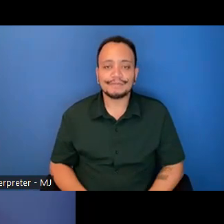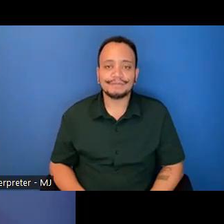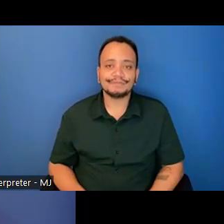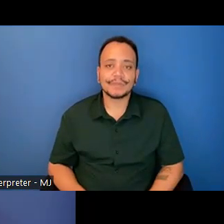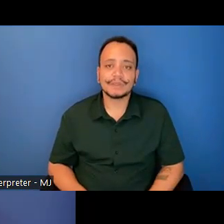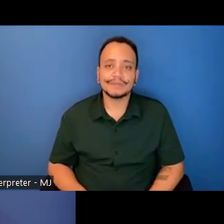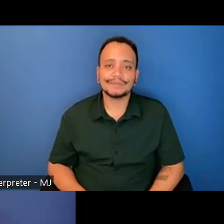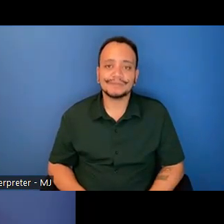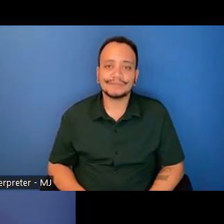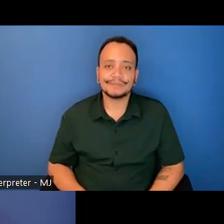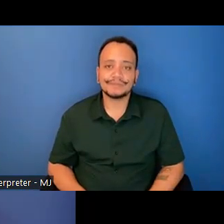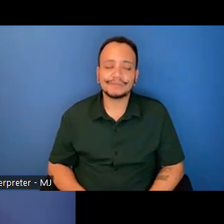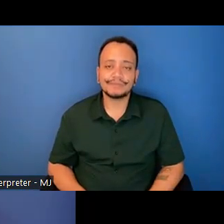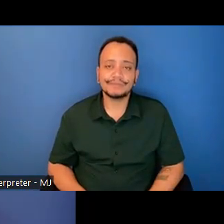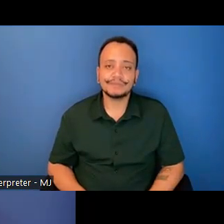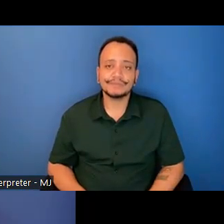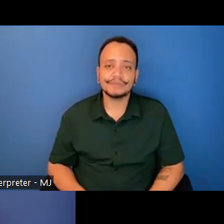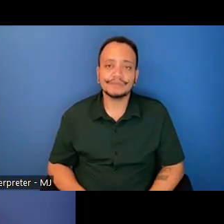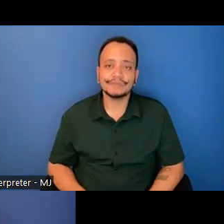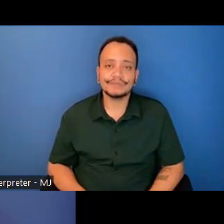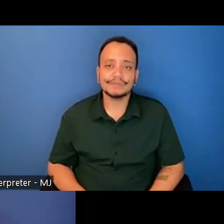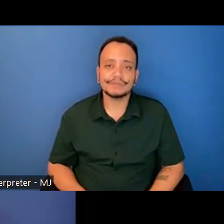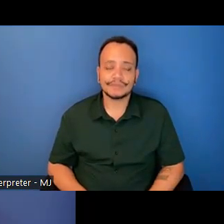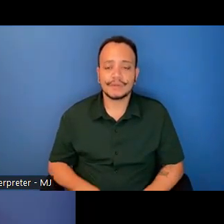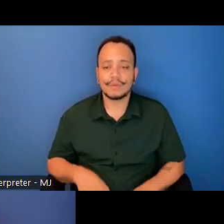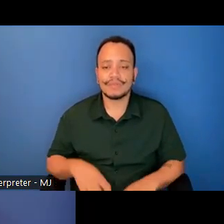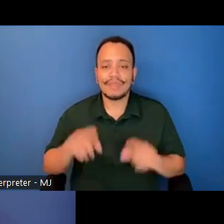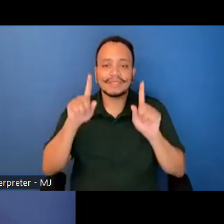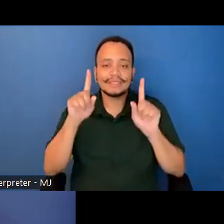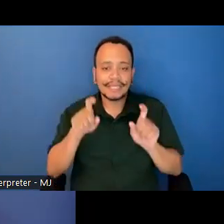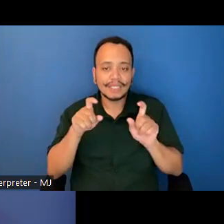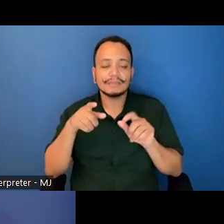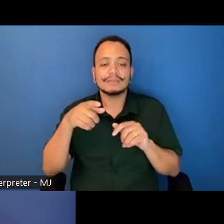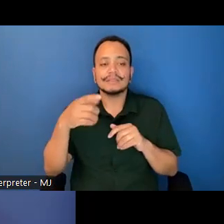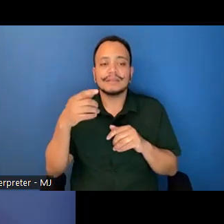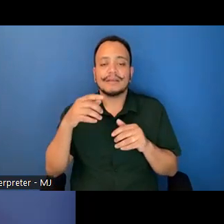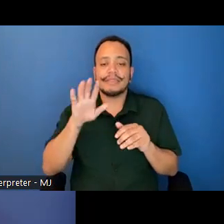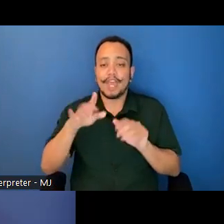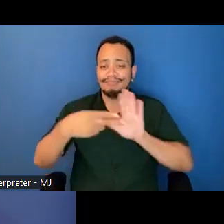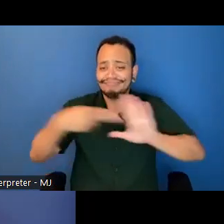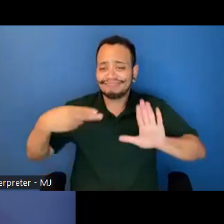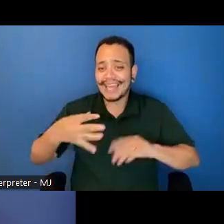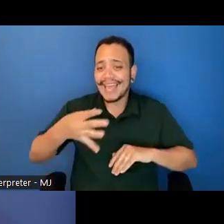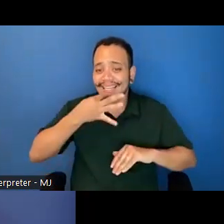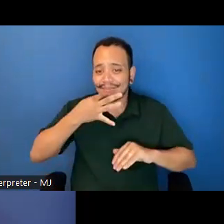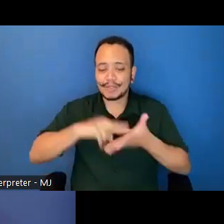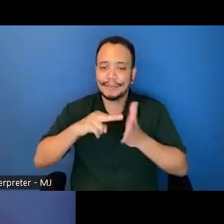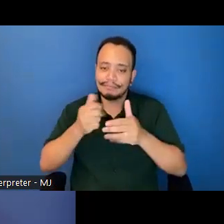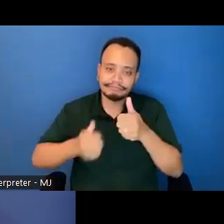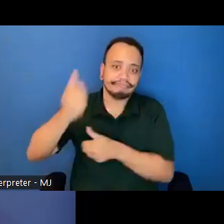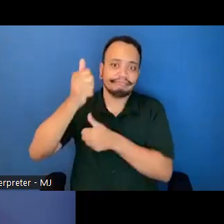really means, or at least for this particular test when they're talking about an expert level. And then I had to dial it